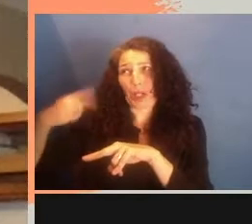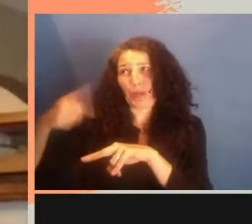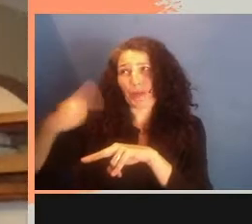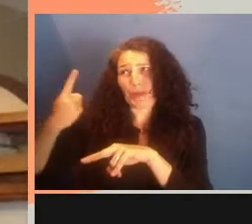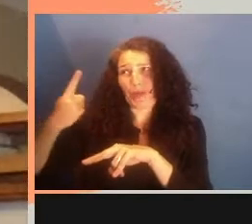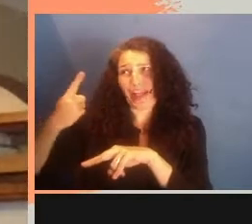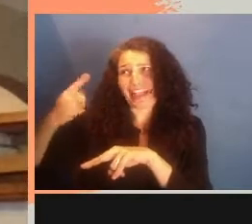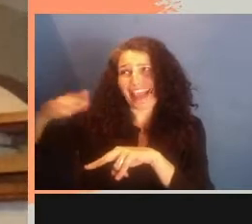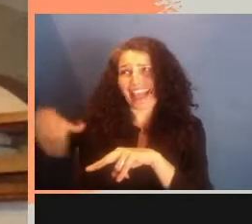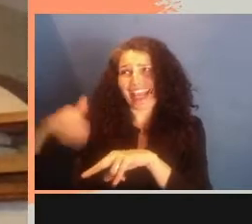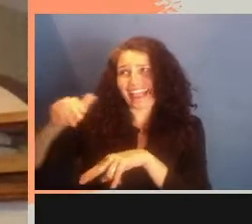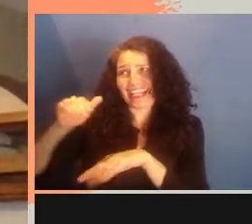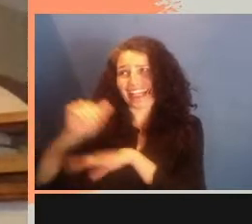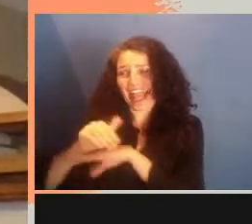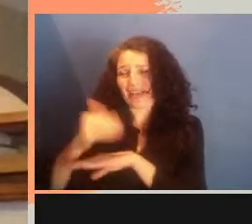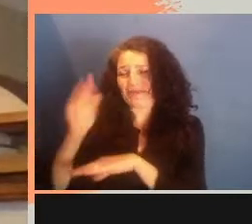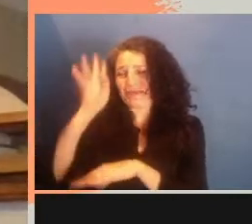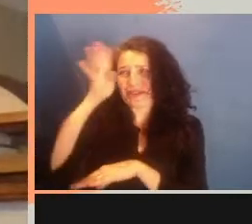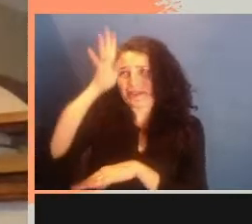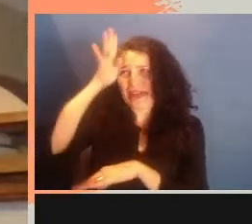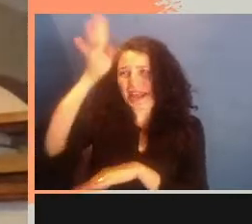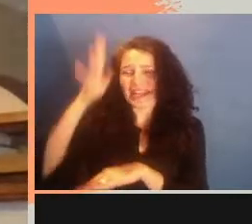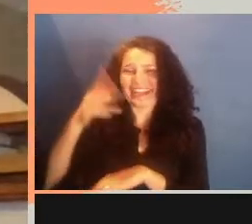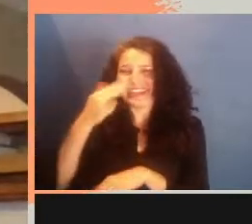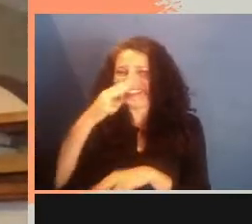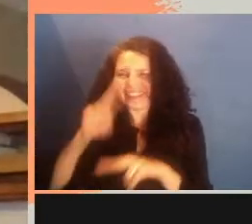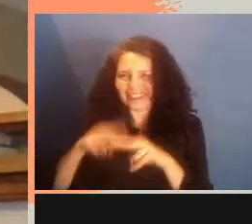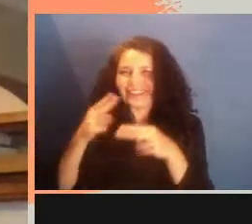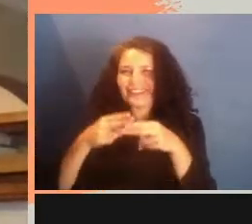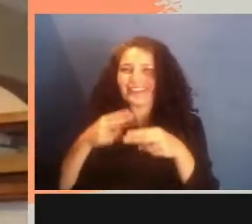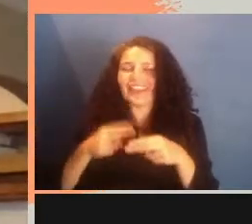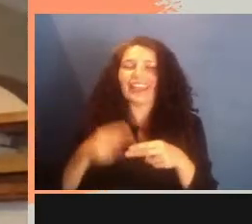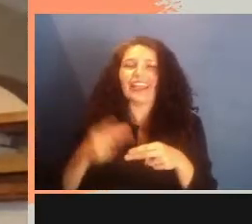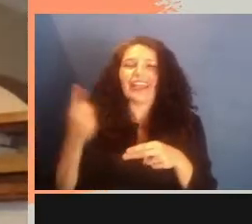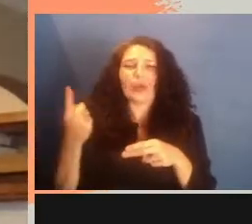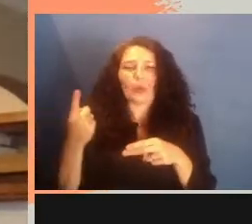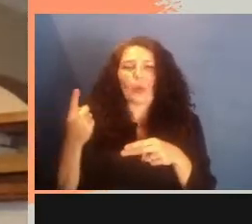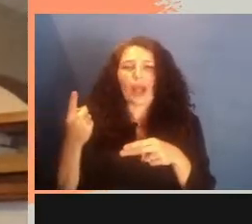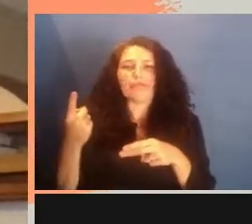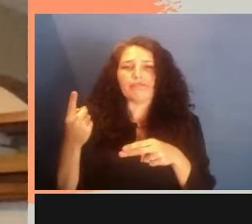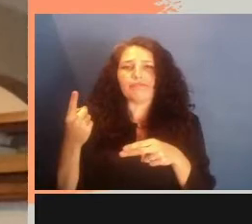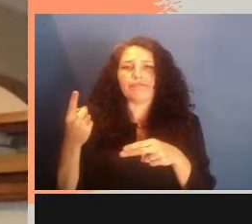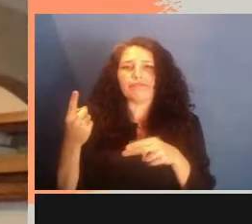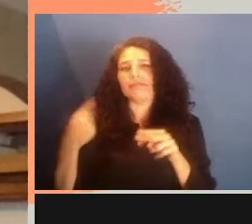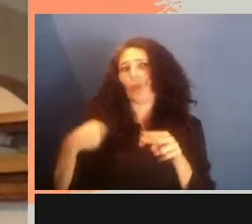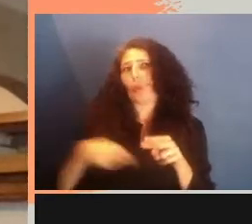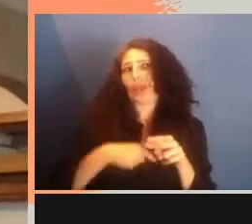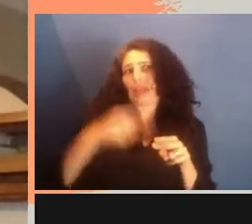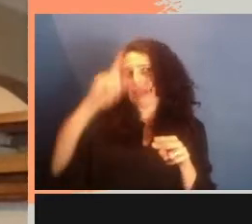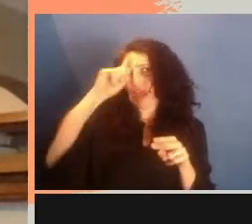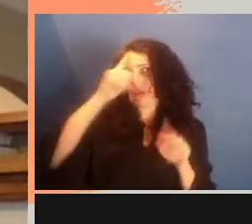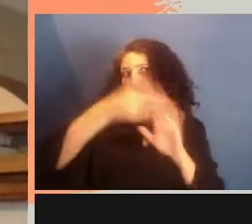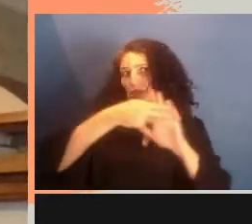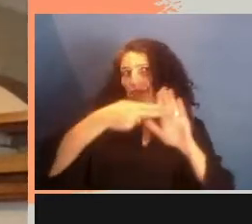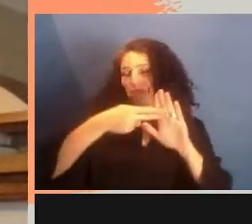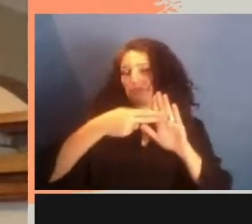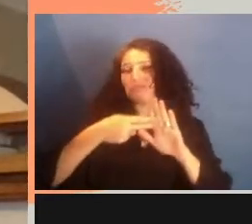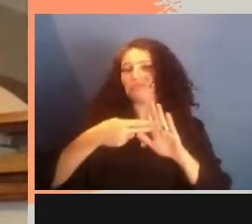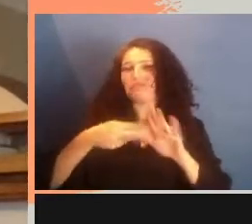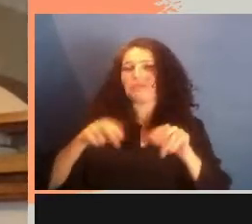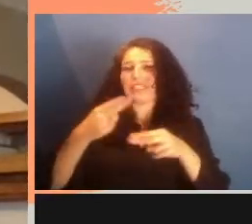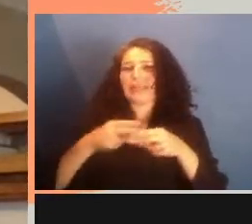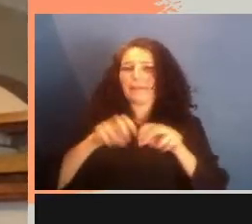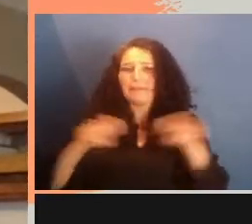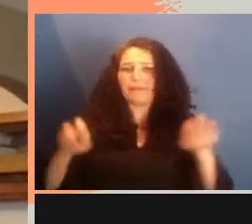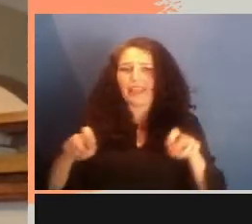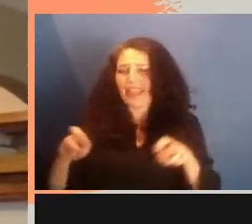we thought these were the kinds of names that seemed to embody these groups to us and that we considered naming the panel. Give that to me,